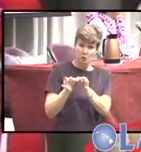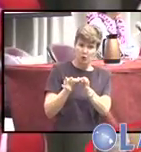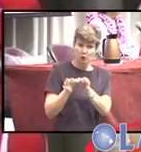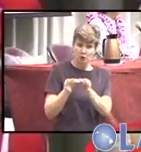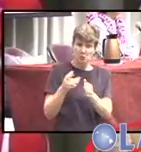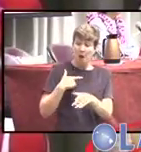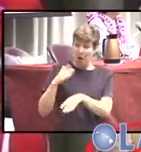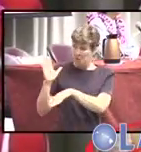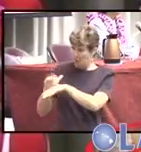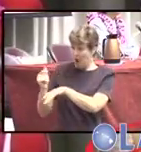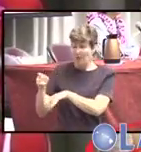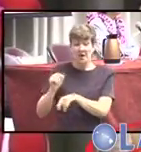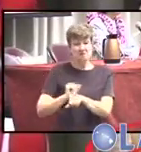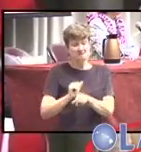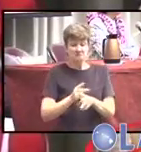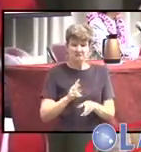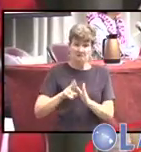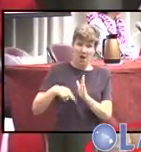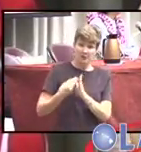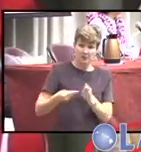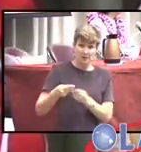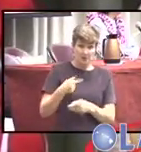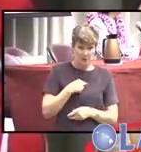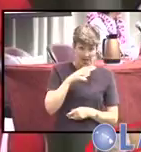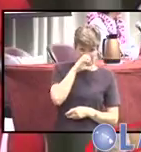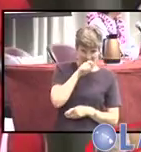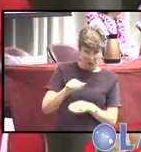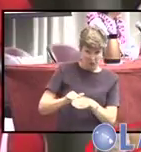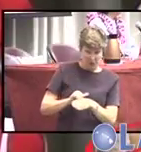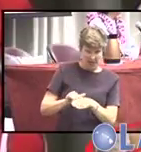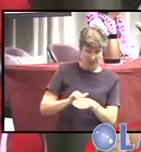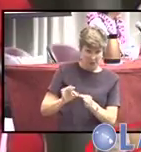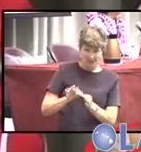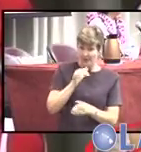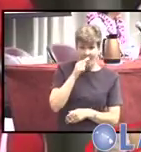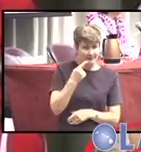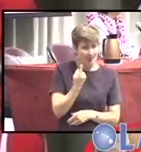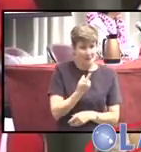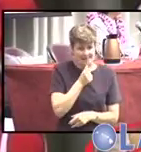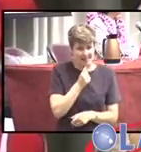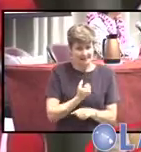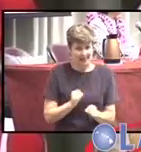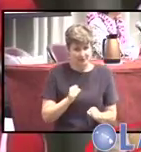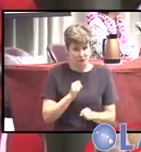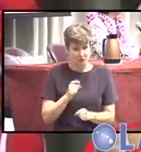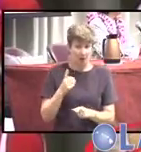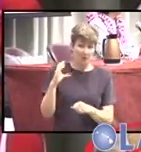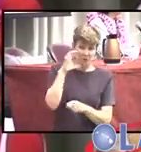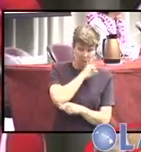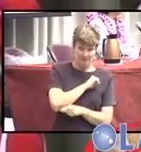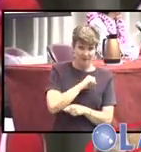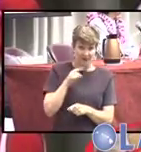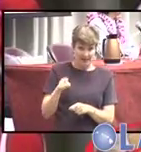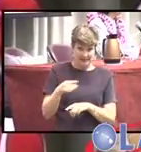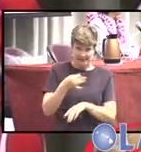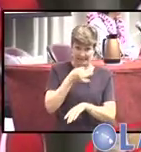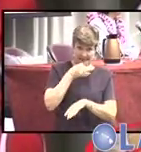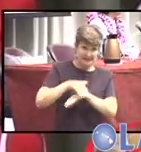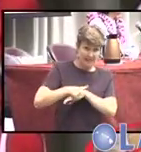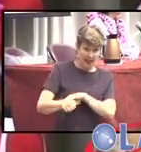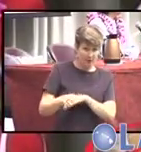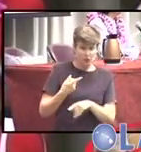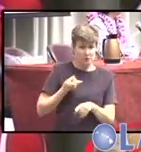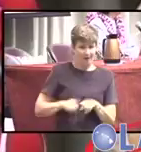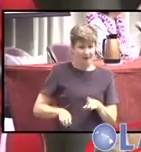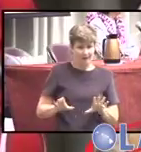respond to our need, it wasn't safe to assume that they were trained as an interpreter or that you could assume a certain level of skill.